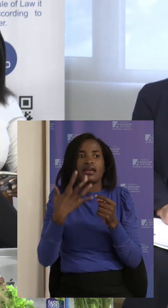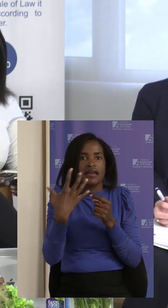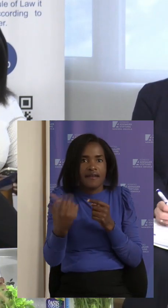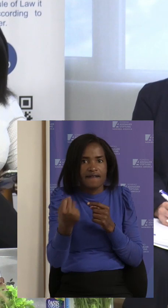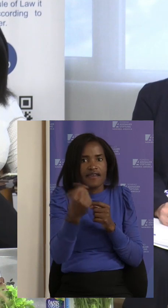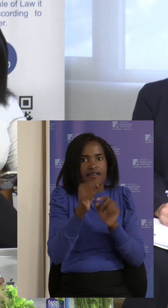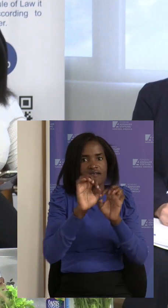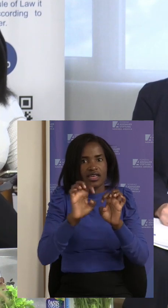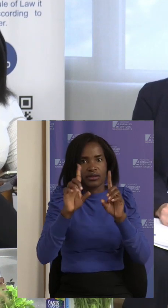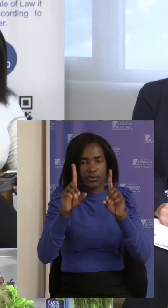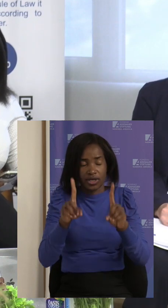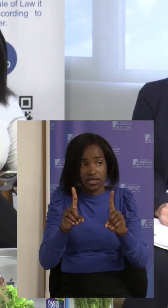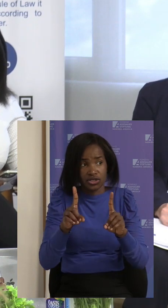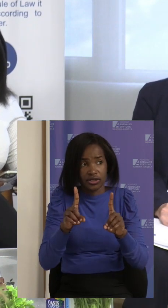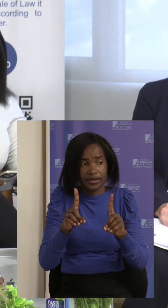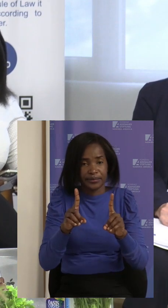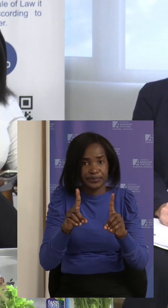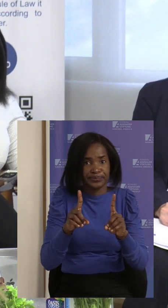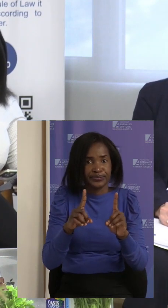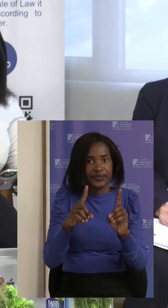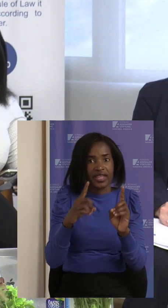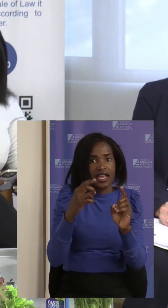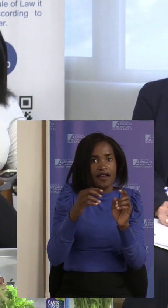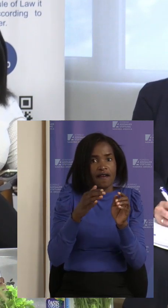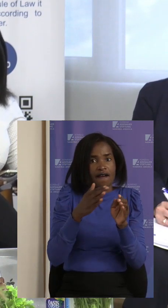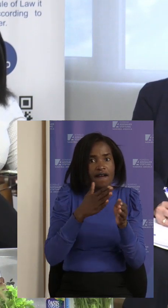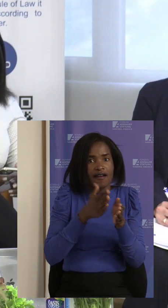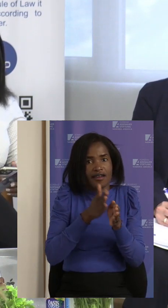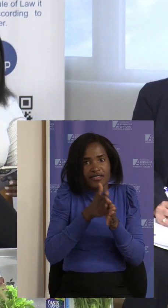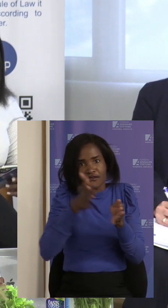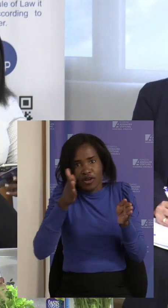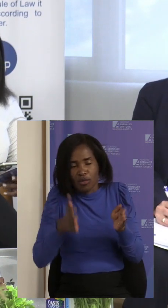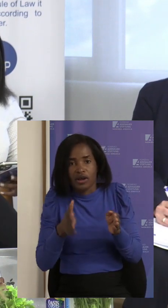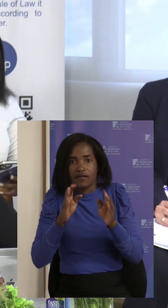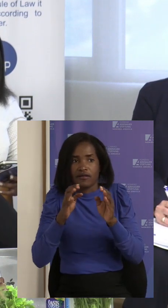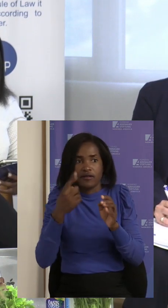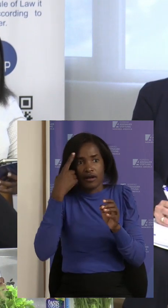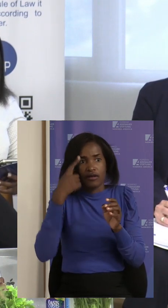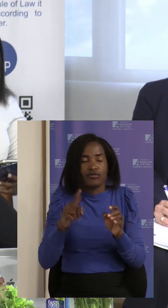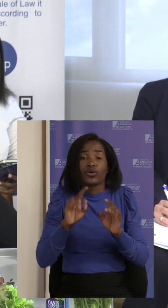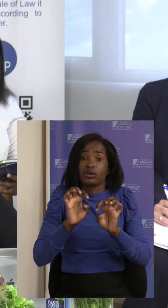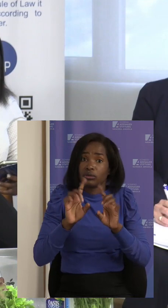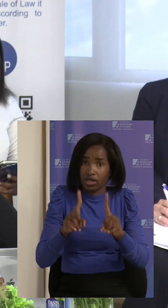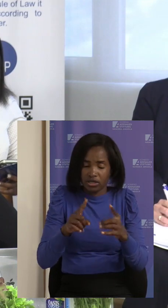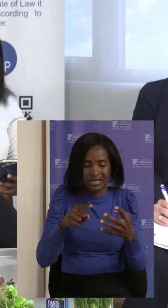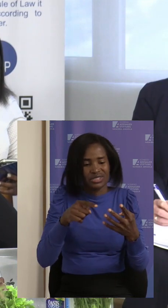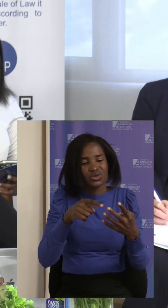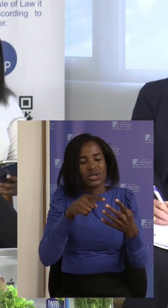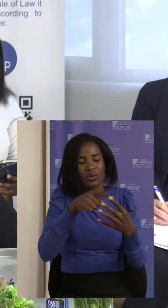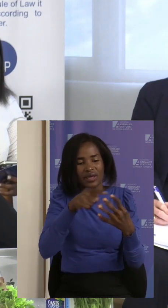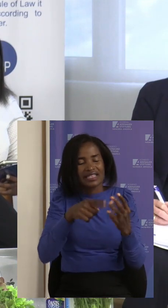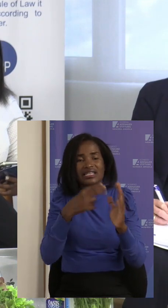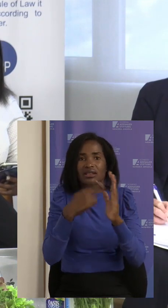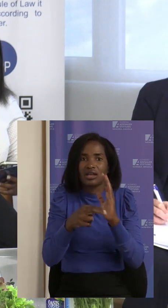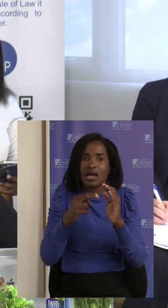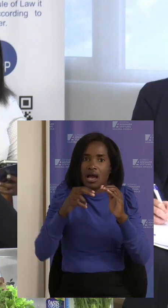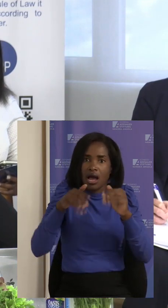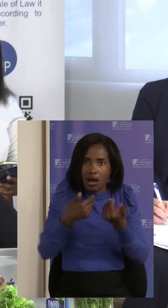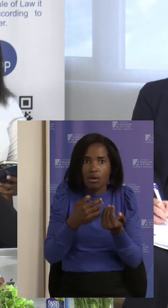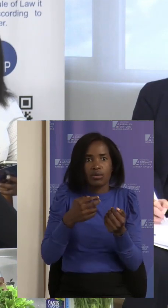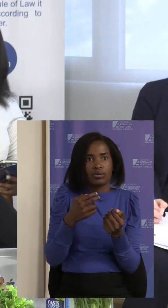the education, the SADC framework for education, and that is, those are the instruments through which